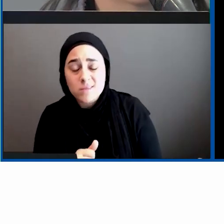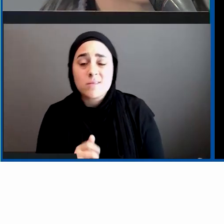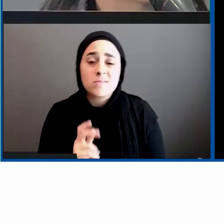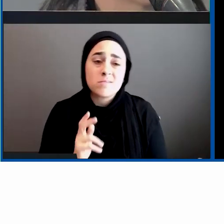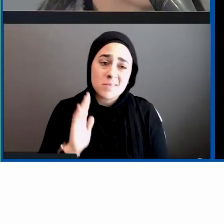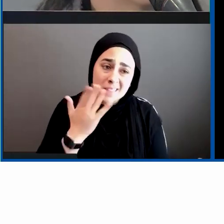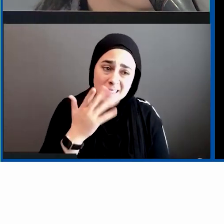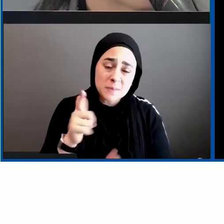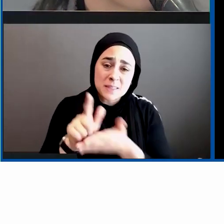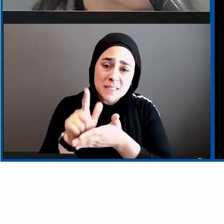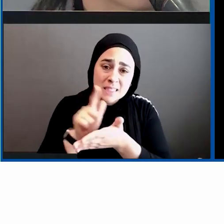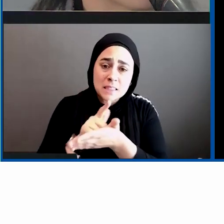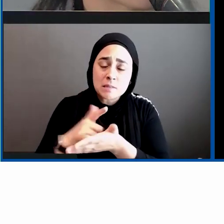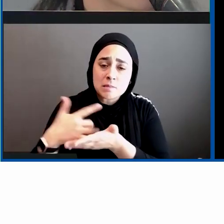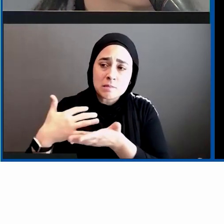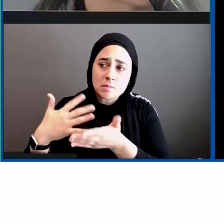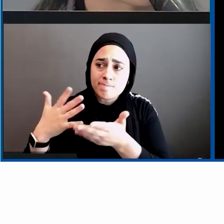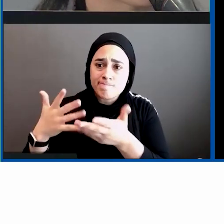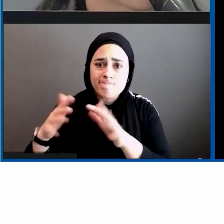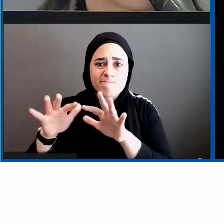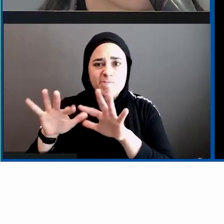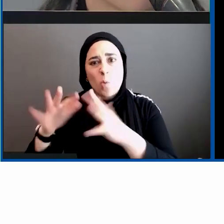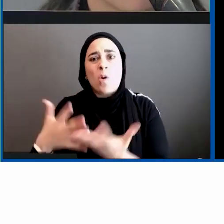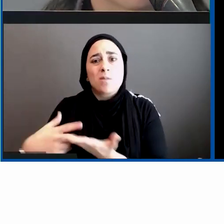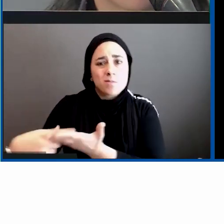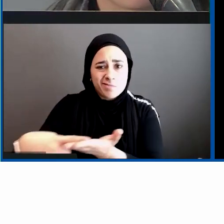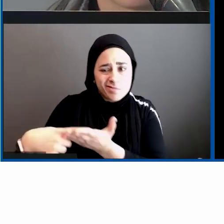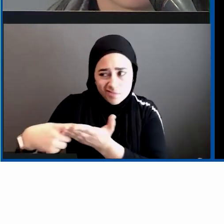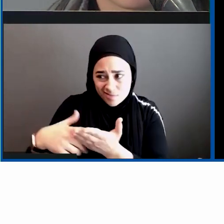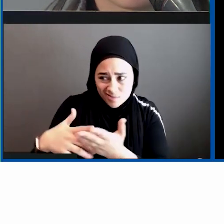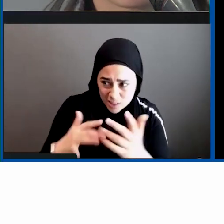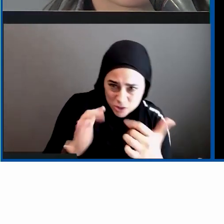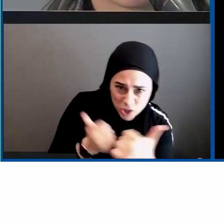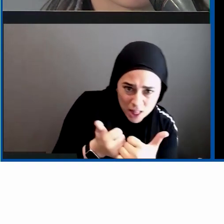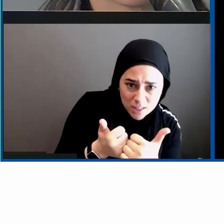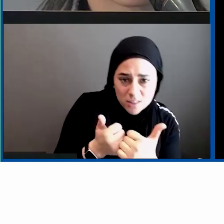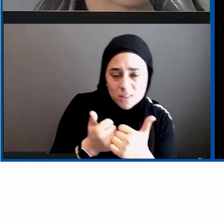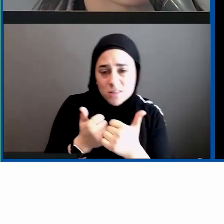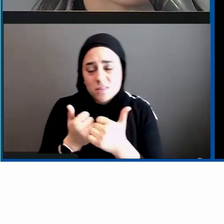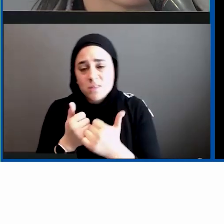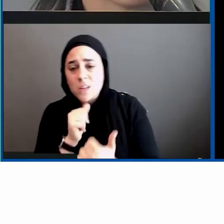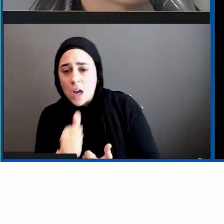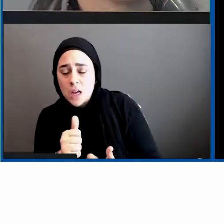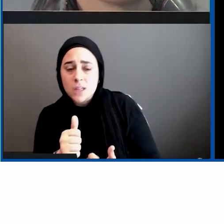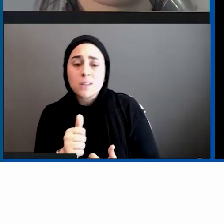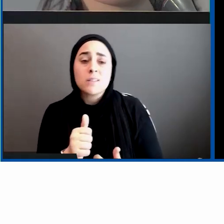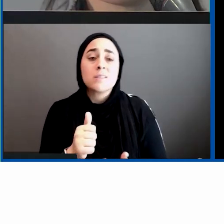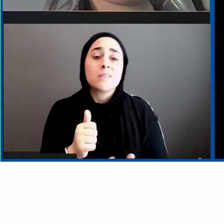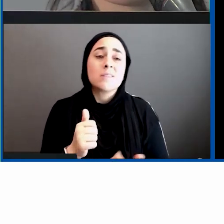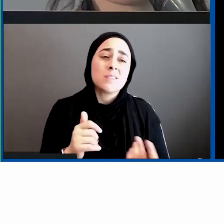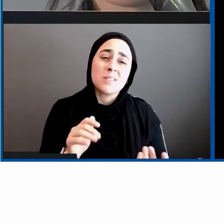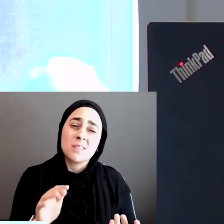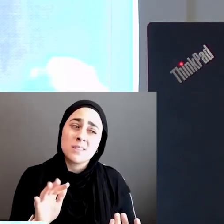in the legal world about whether or not they want to challenge this. And part of it is in